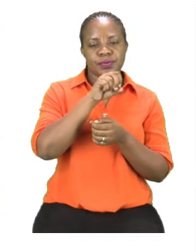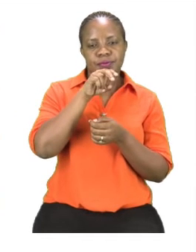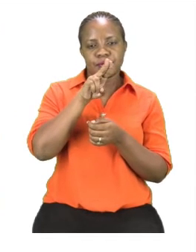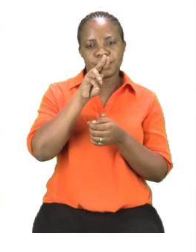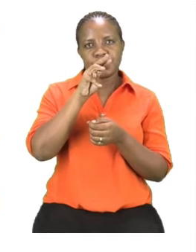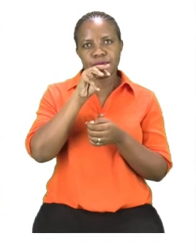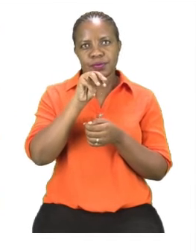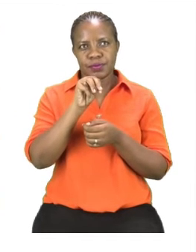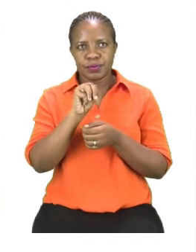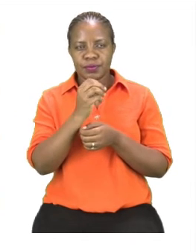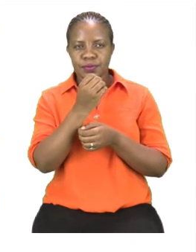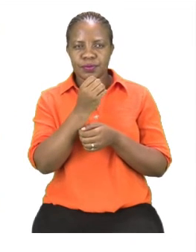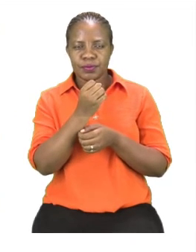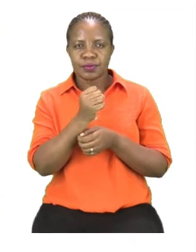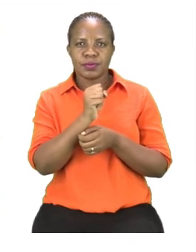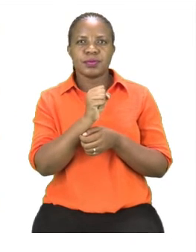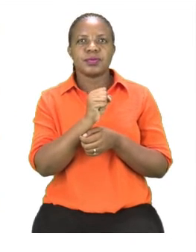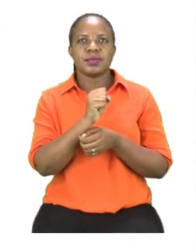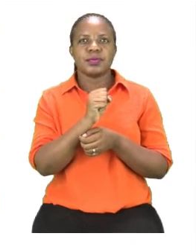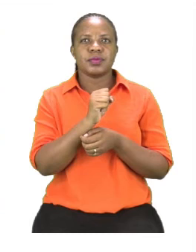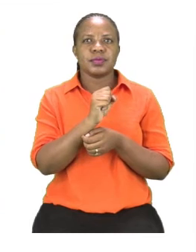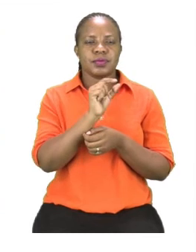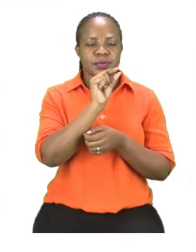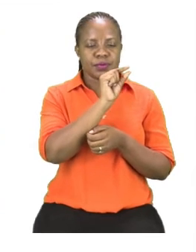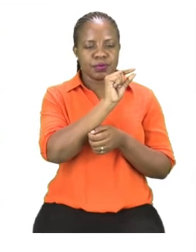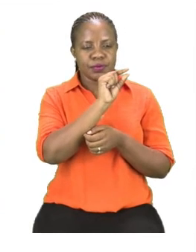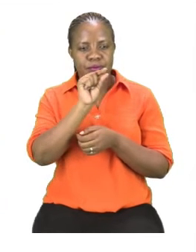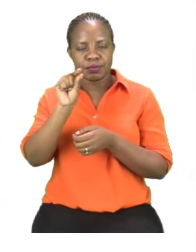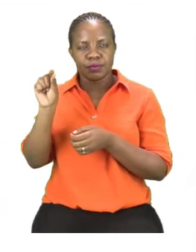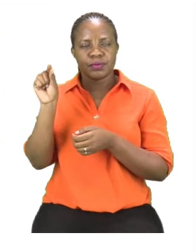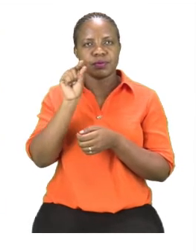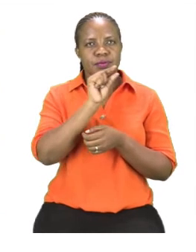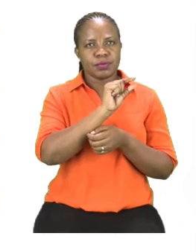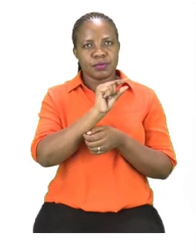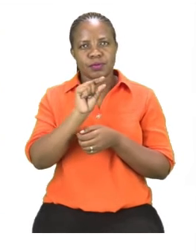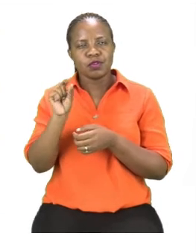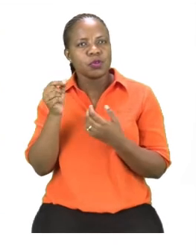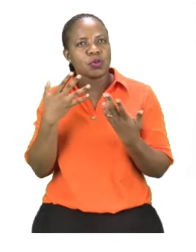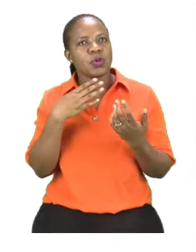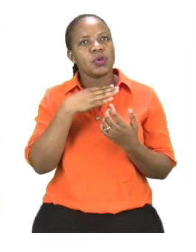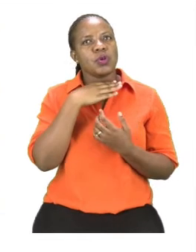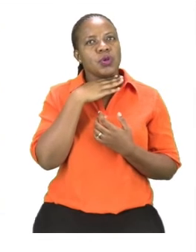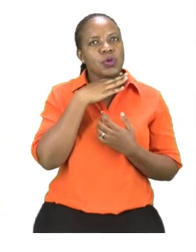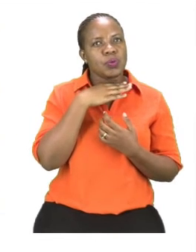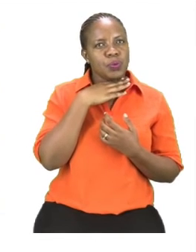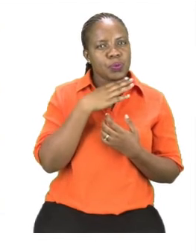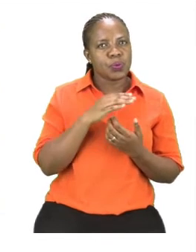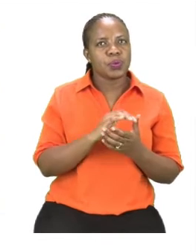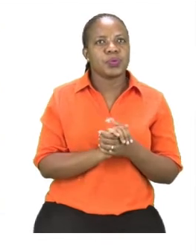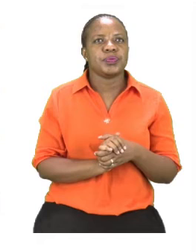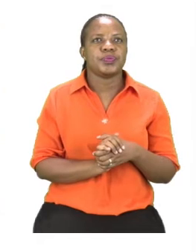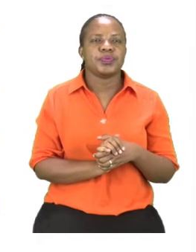a story that you, my dear boys and girls, have to work out the